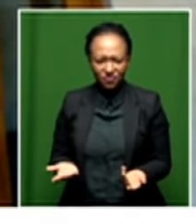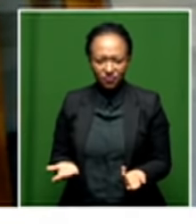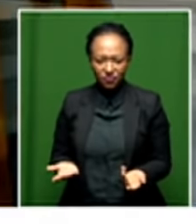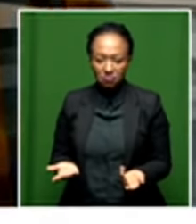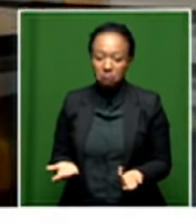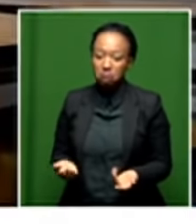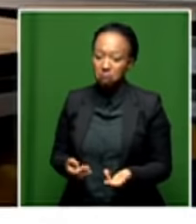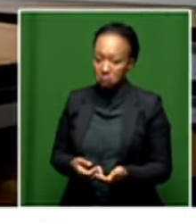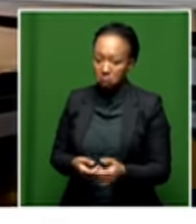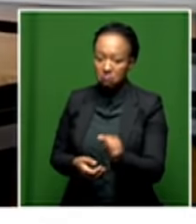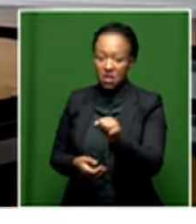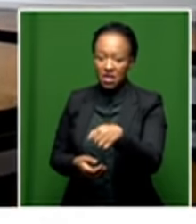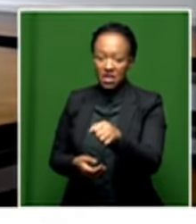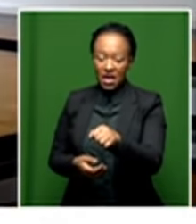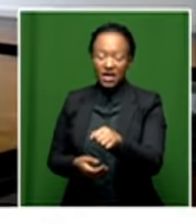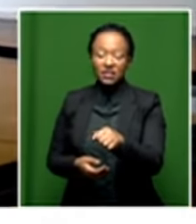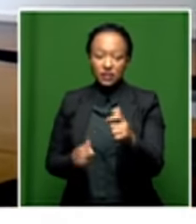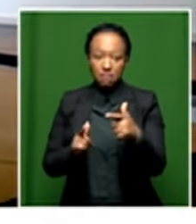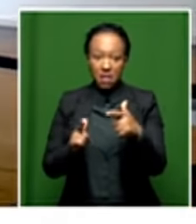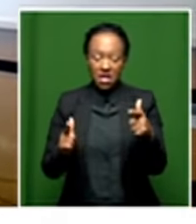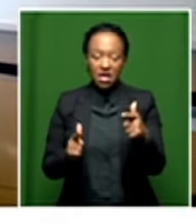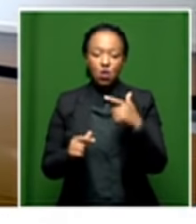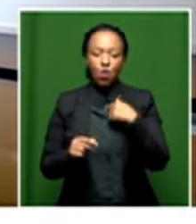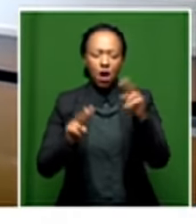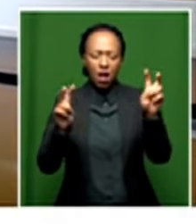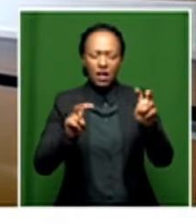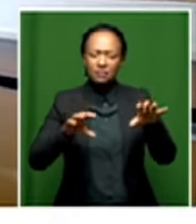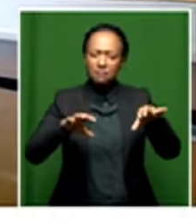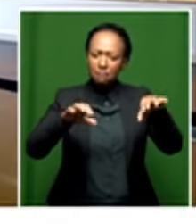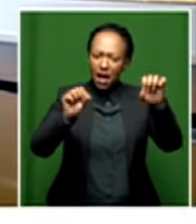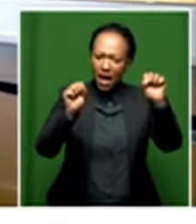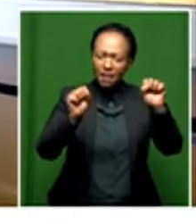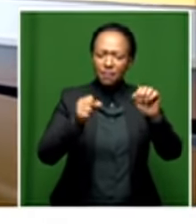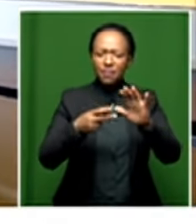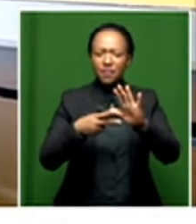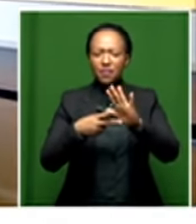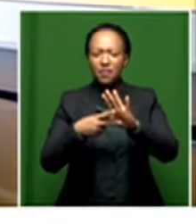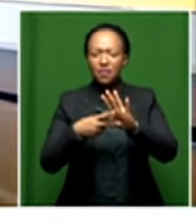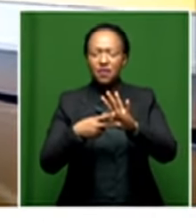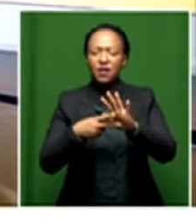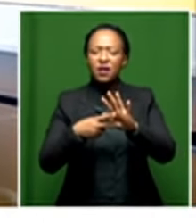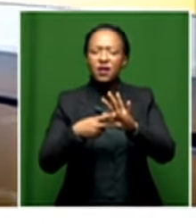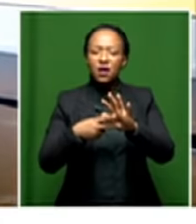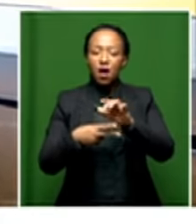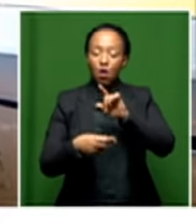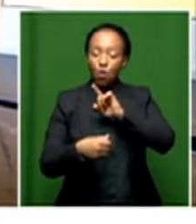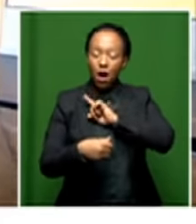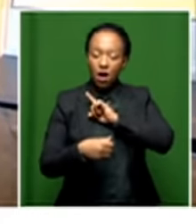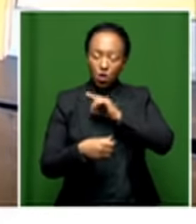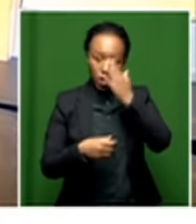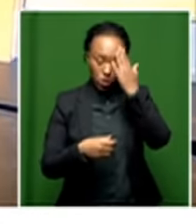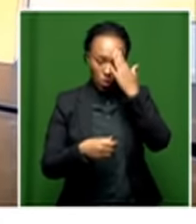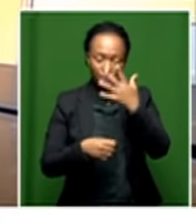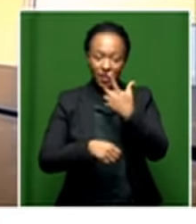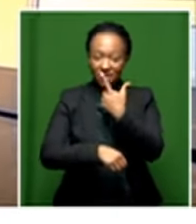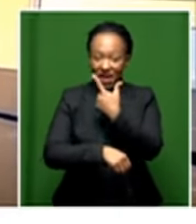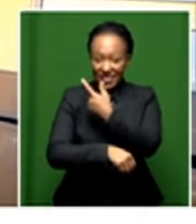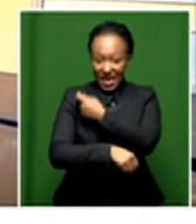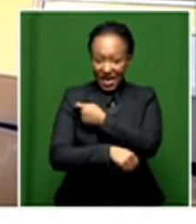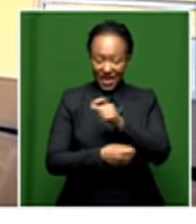It's a big thing. And I mean, you talk about the load shedding and you talk about no power supply, whereas we know that at the moment the vaccine that's